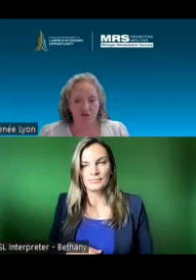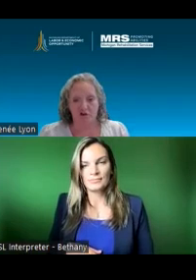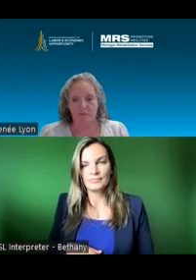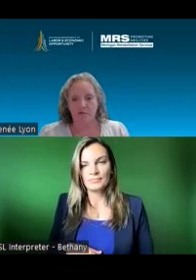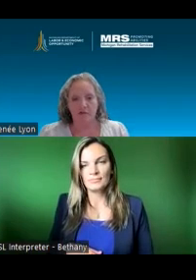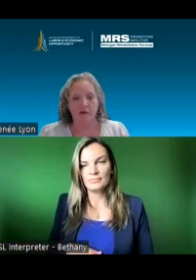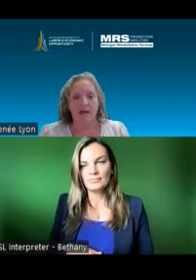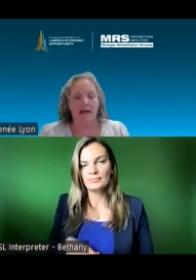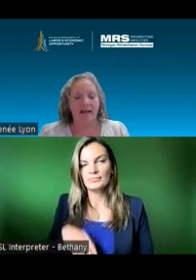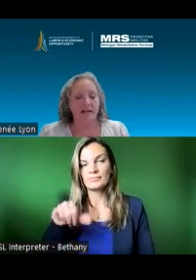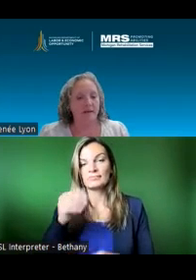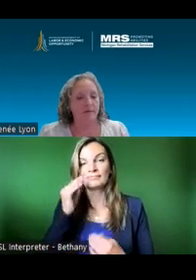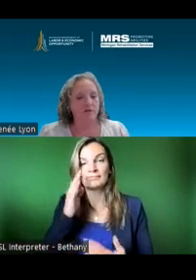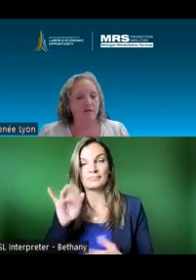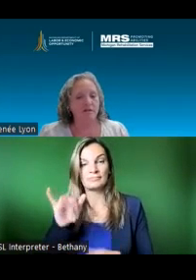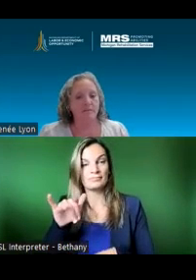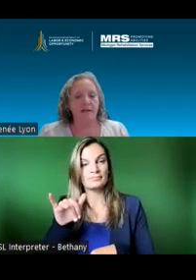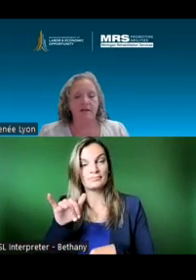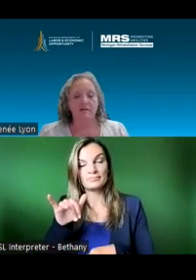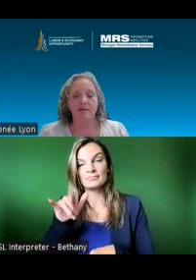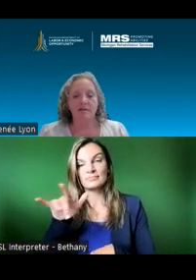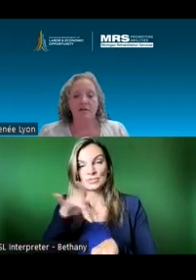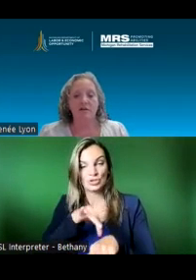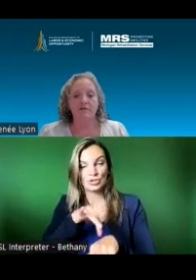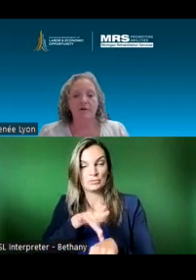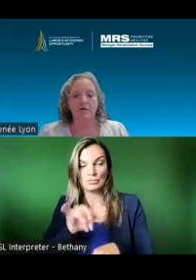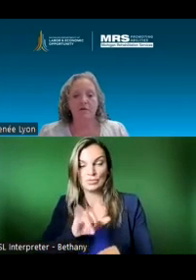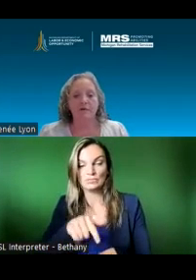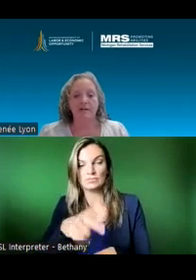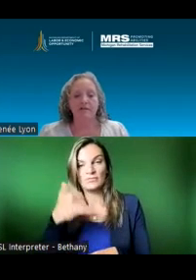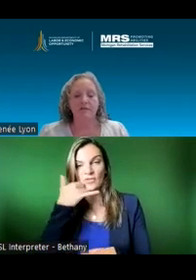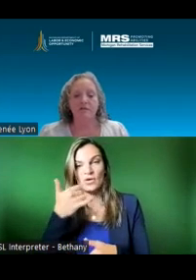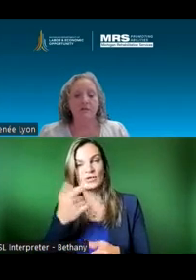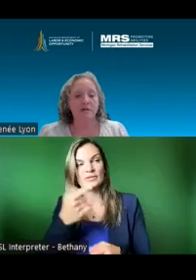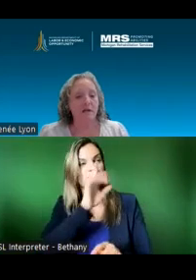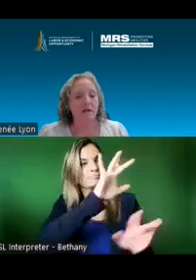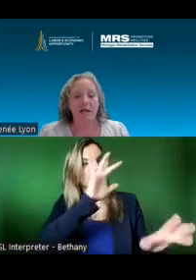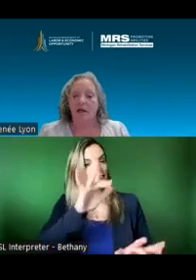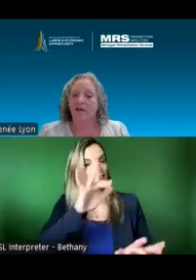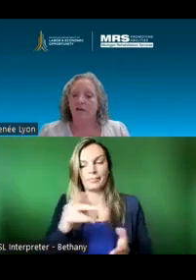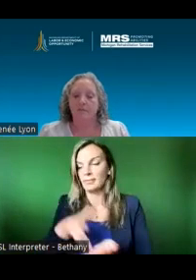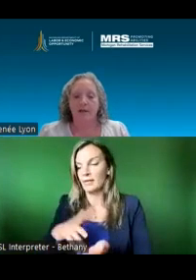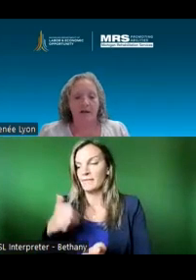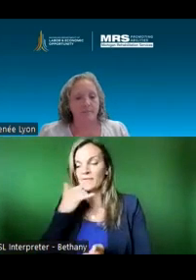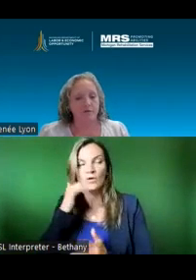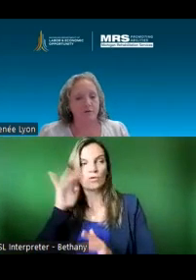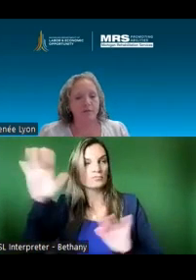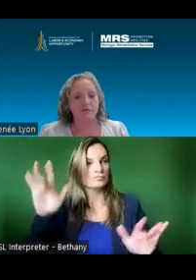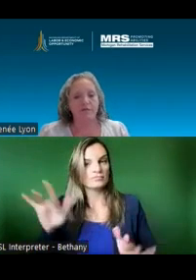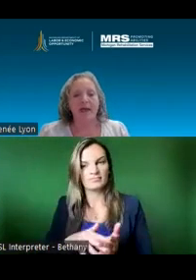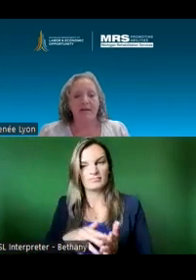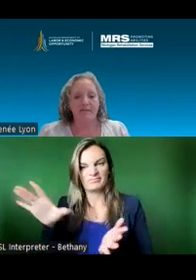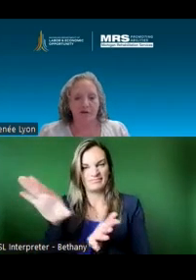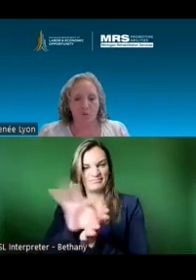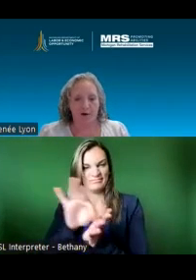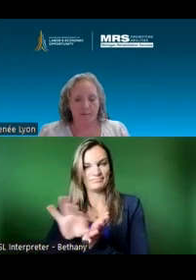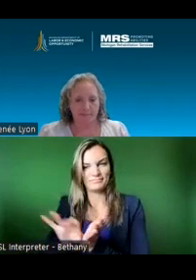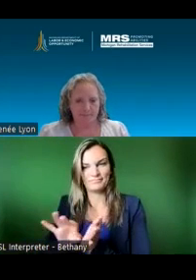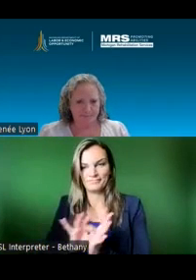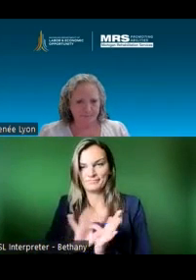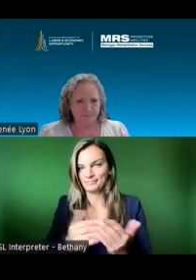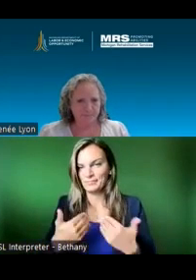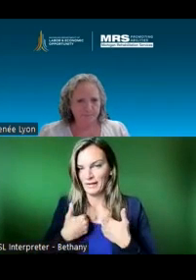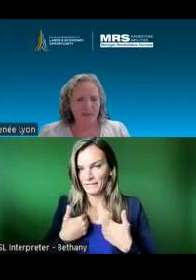the germs. Anytime you touch something else and then your phone, vice versa, you're picking up germs from